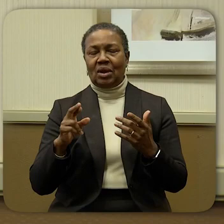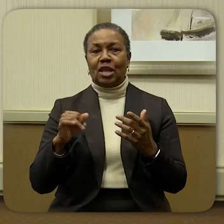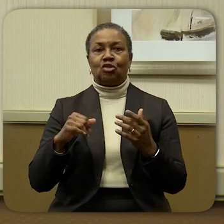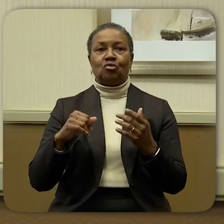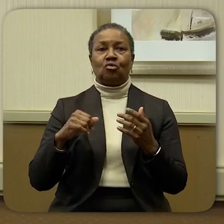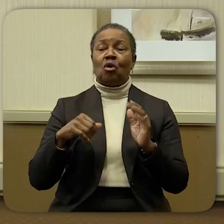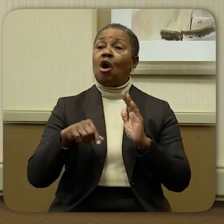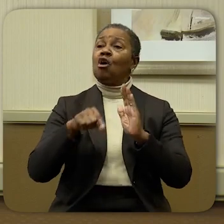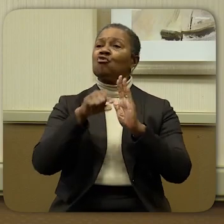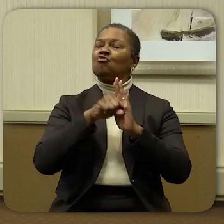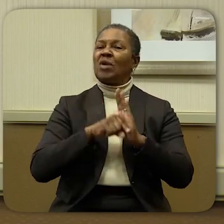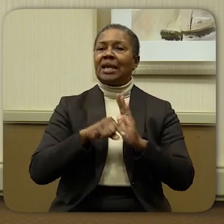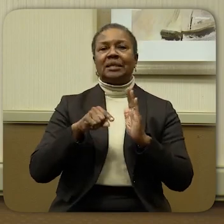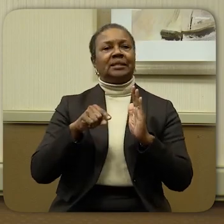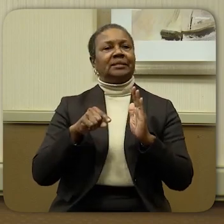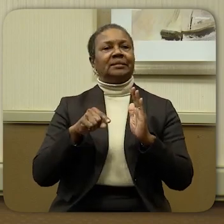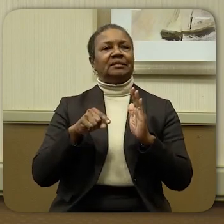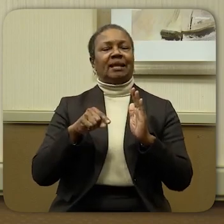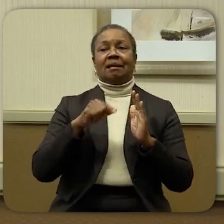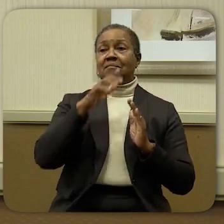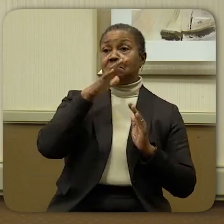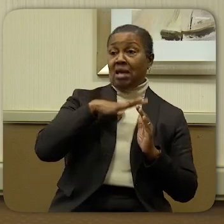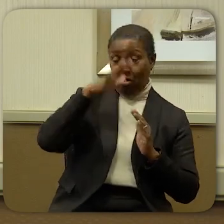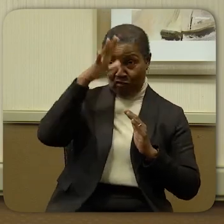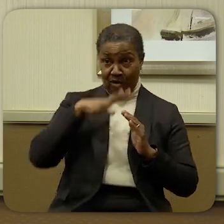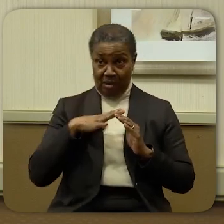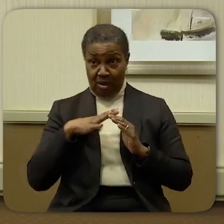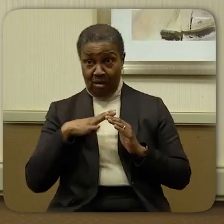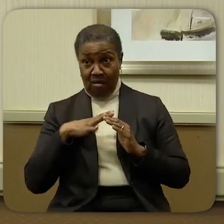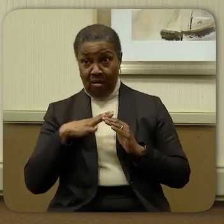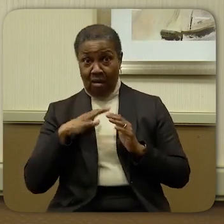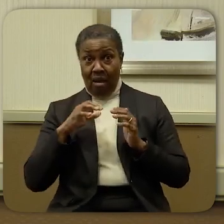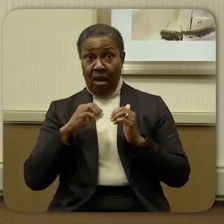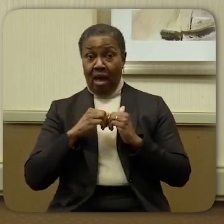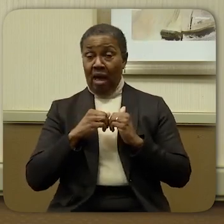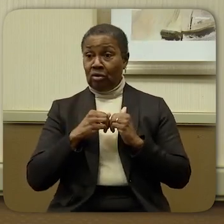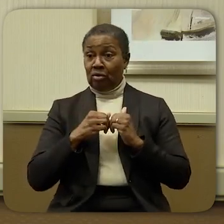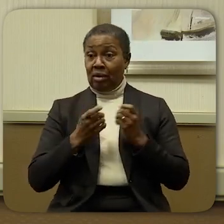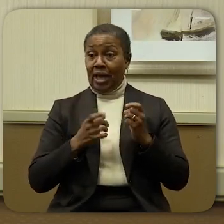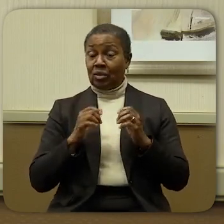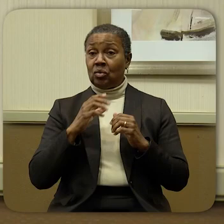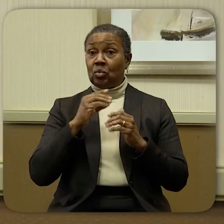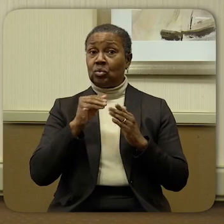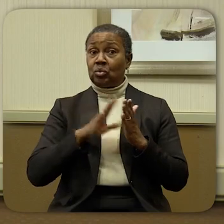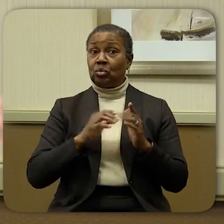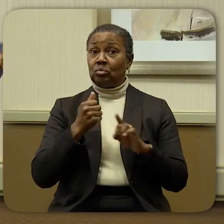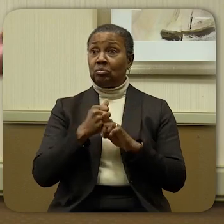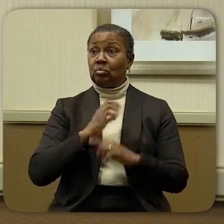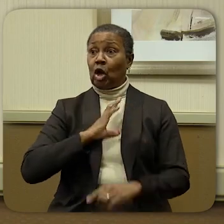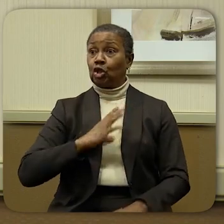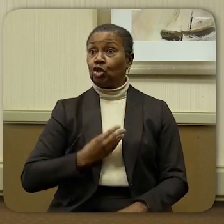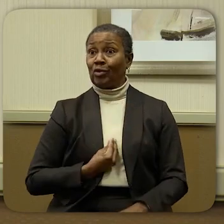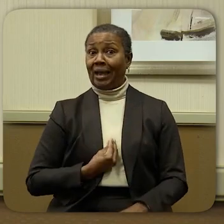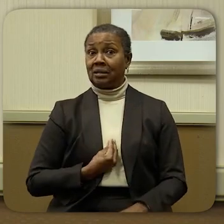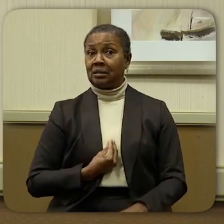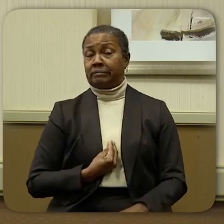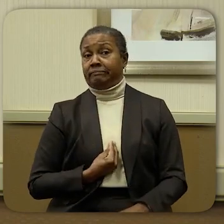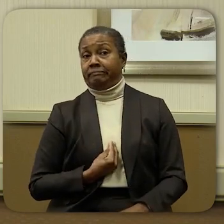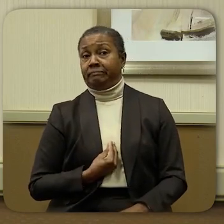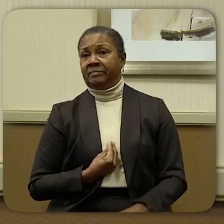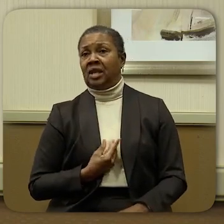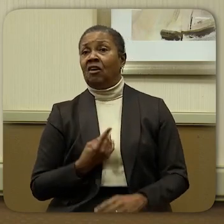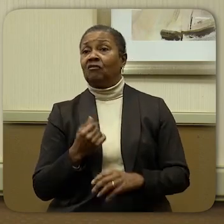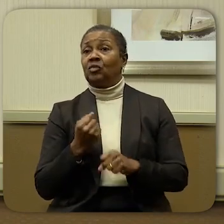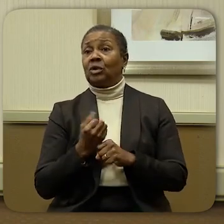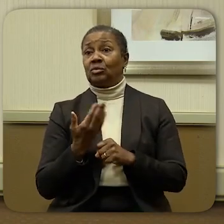female. So how do you navigate that with students who are trans? I had a couple of years